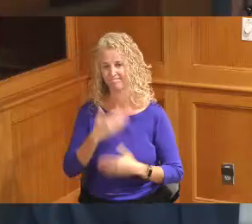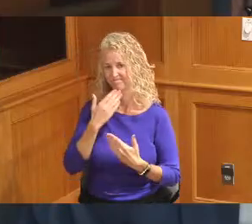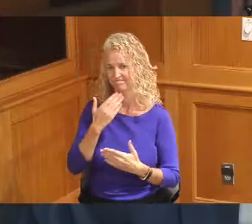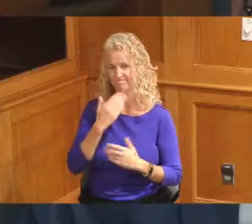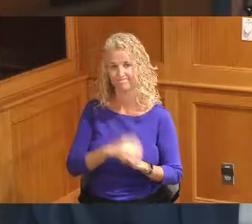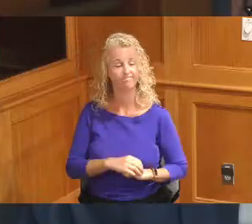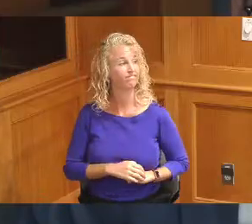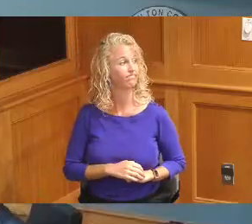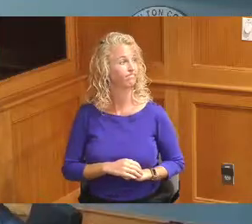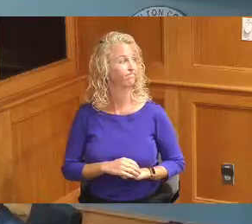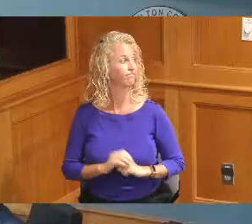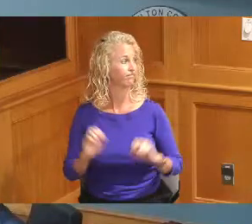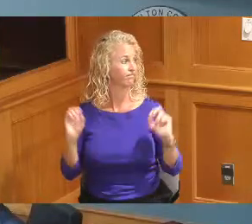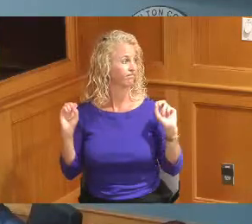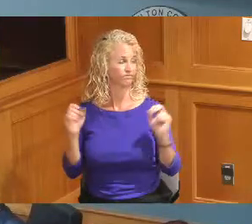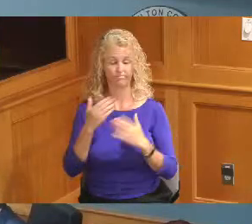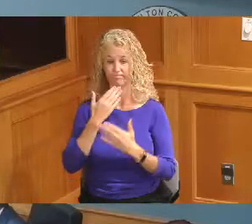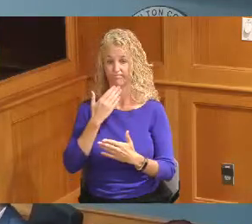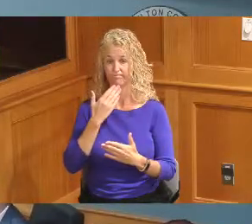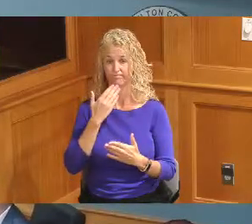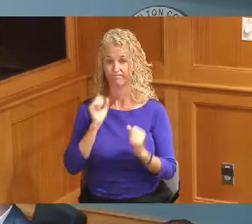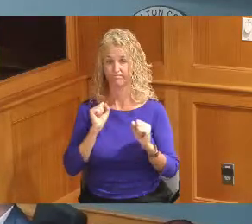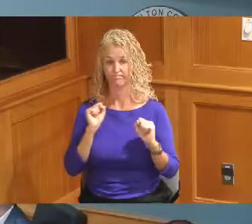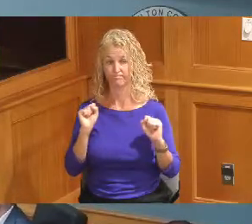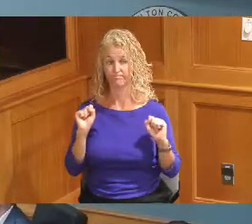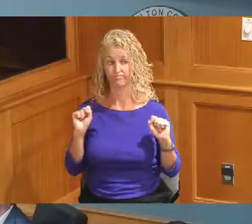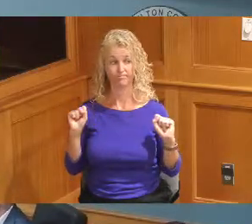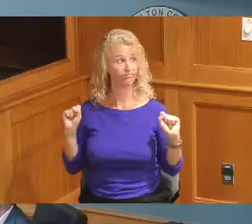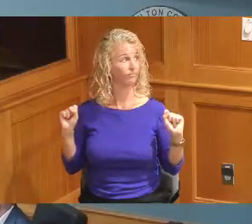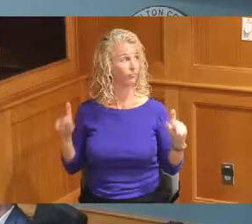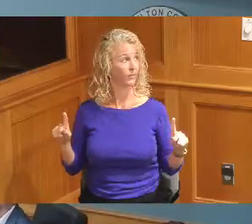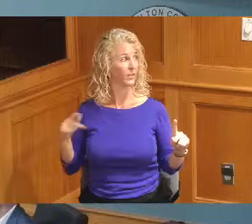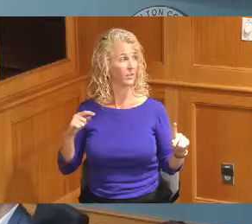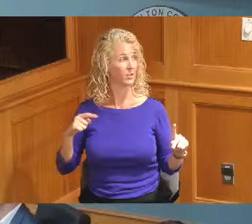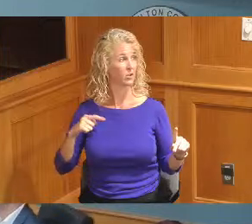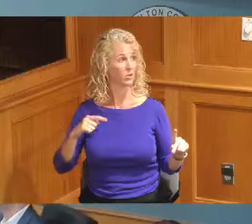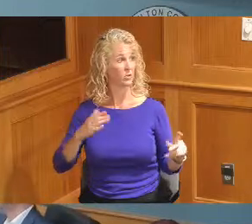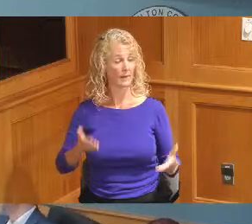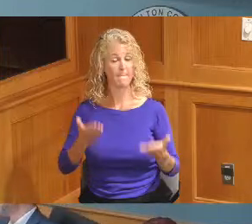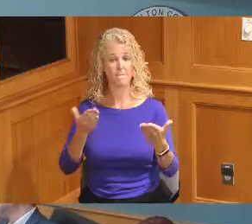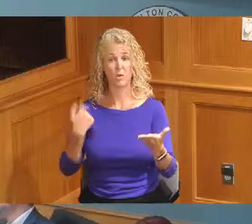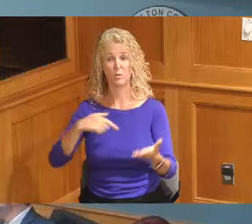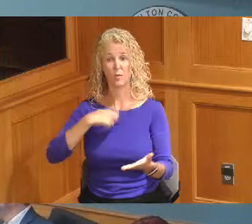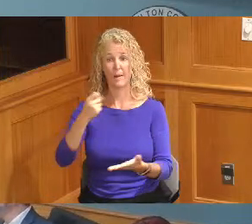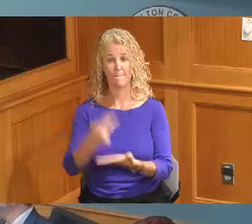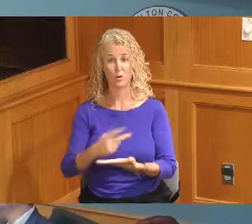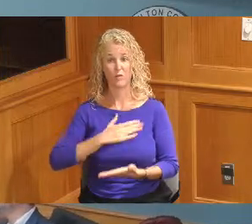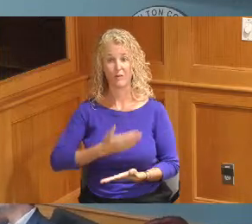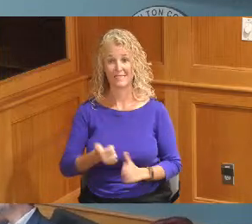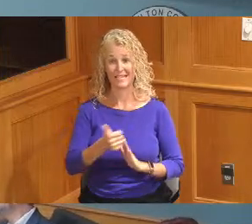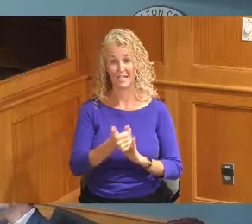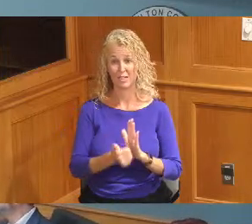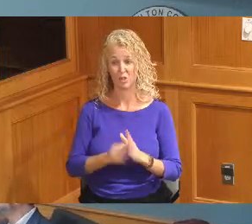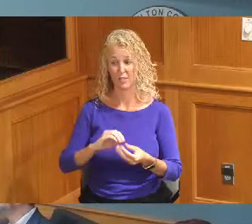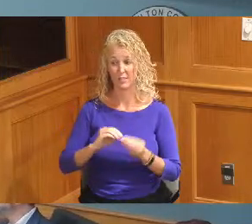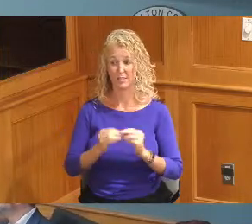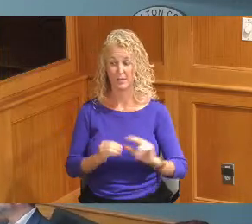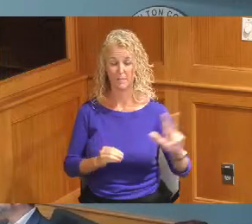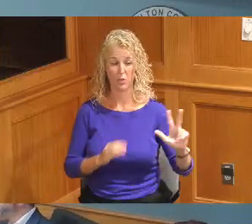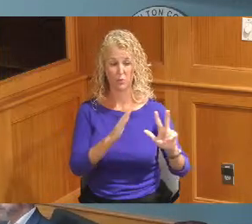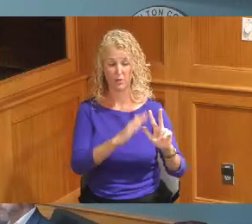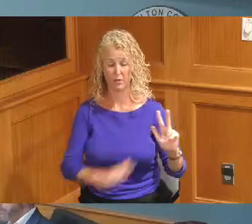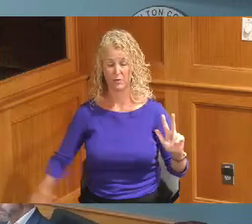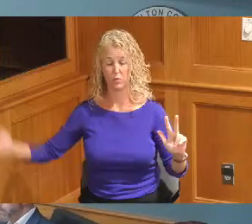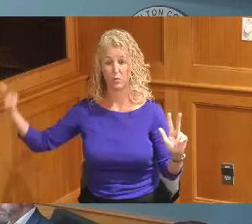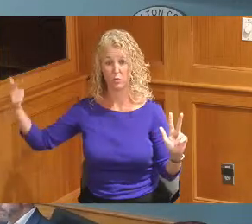you. Thank you. Without further ado, I'm going to make a motion to approve of consent agenda items 3 through